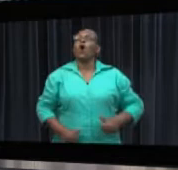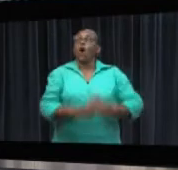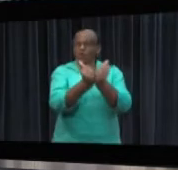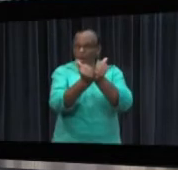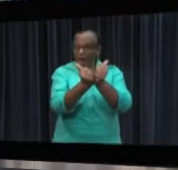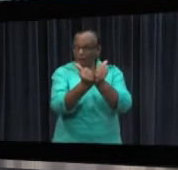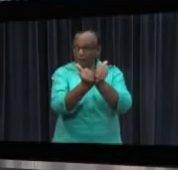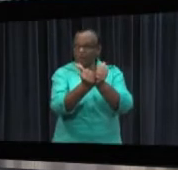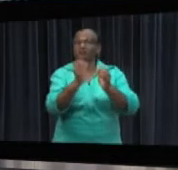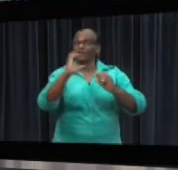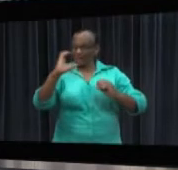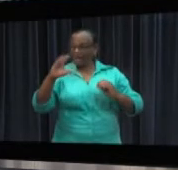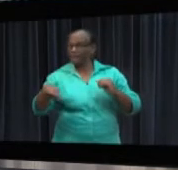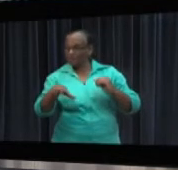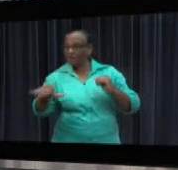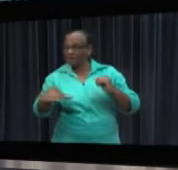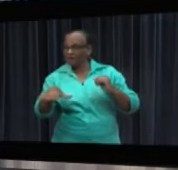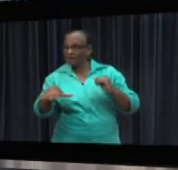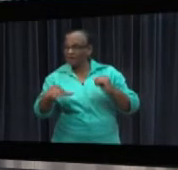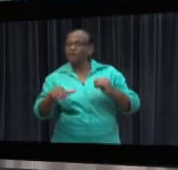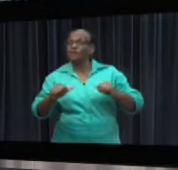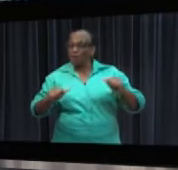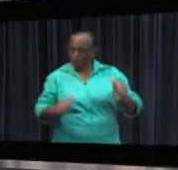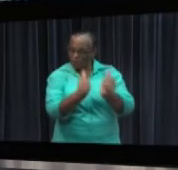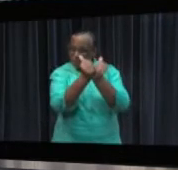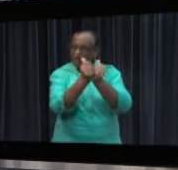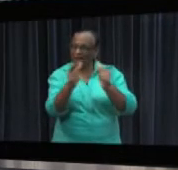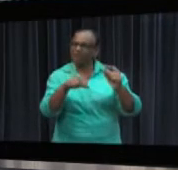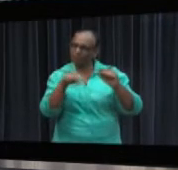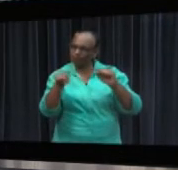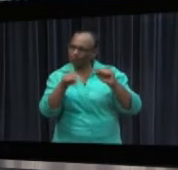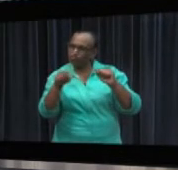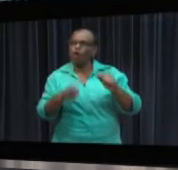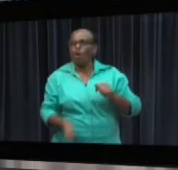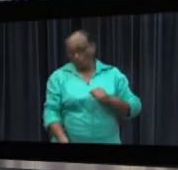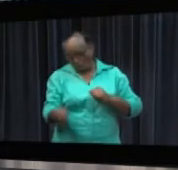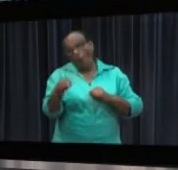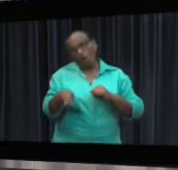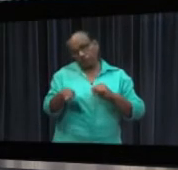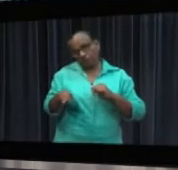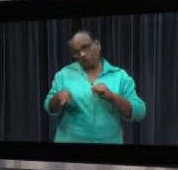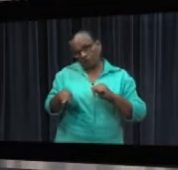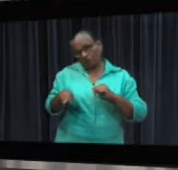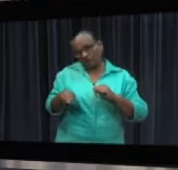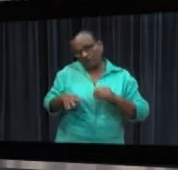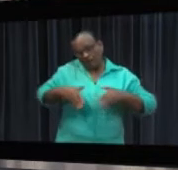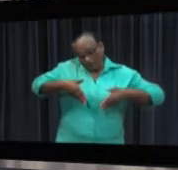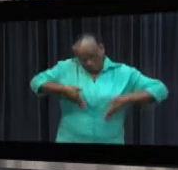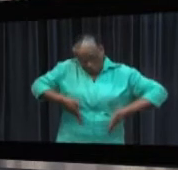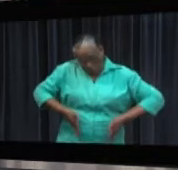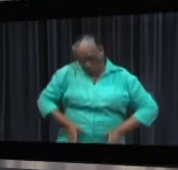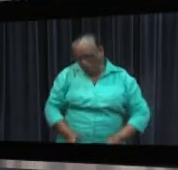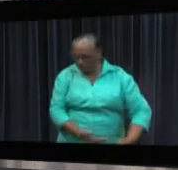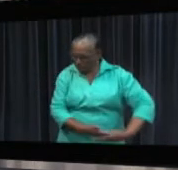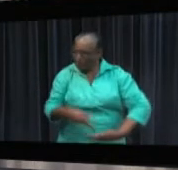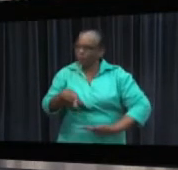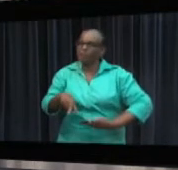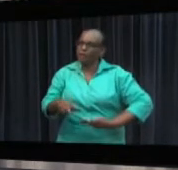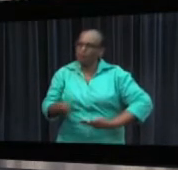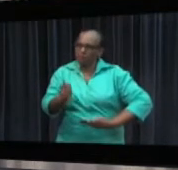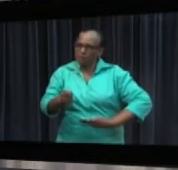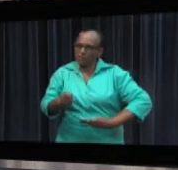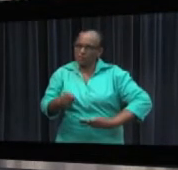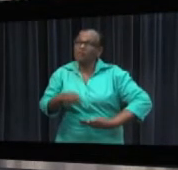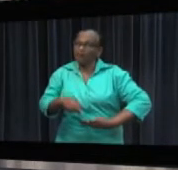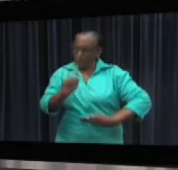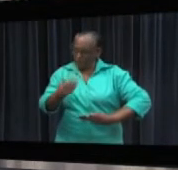the Caribbean. The challenge lies in education from before the birth of a baby.